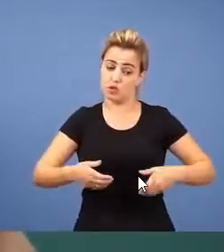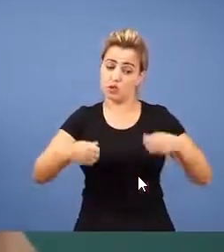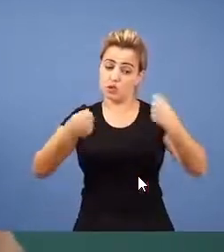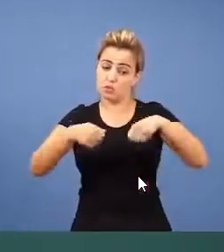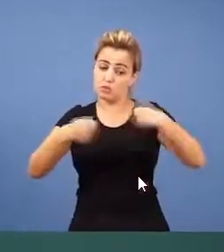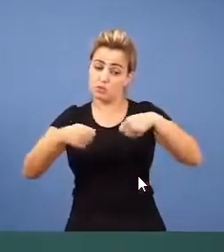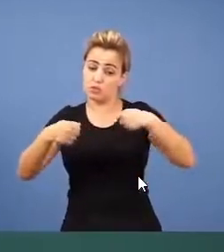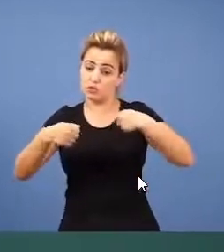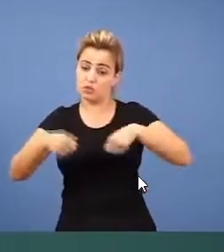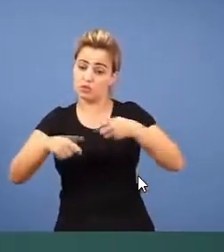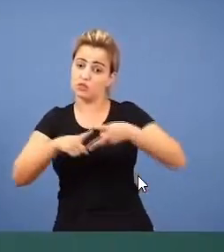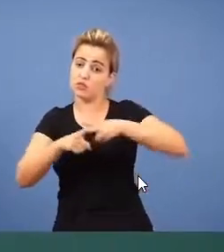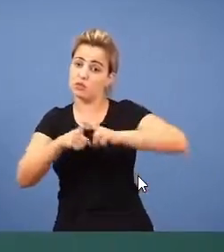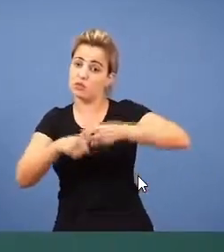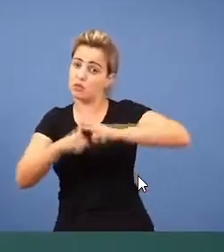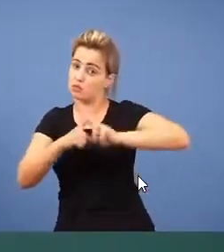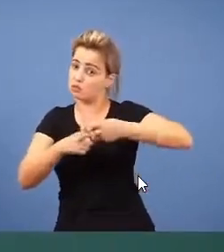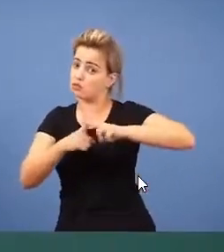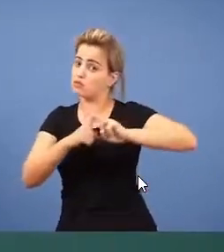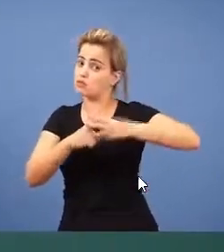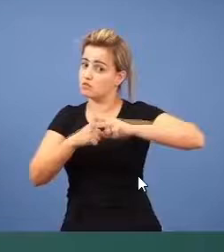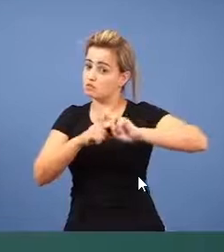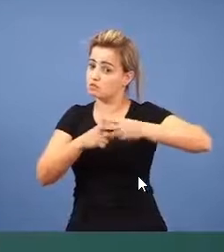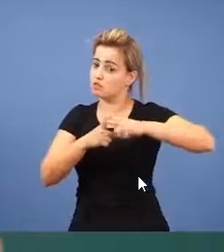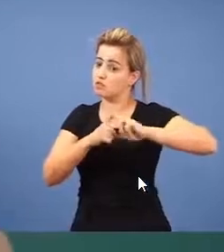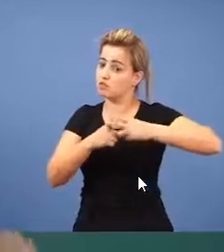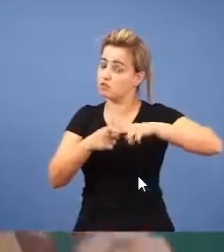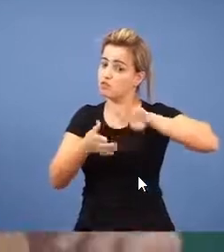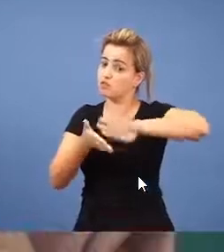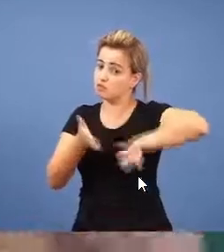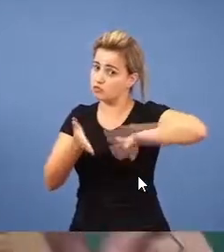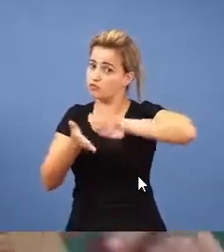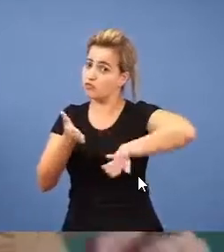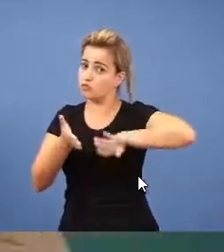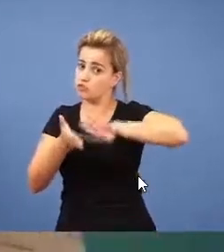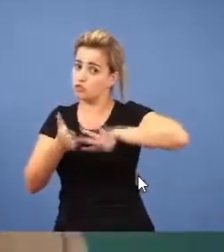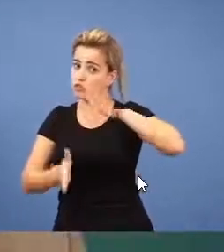servants, clean up the path.